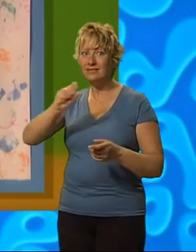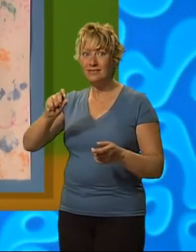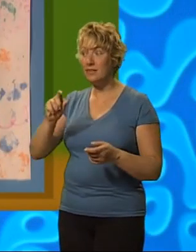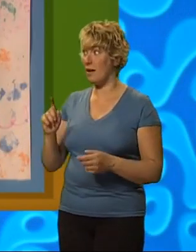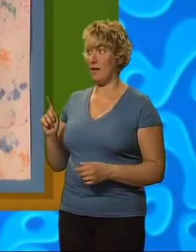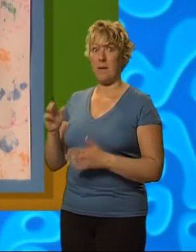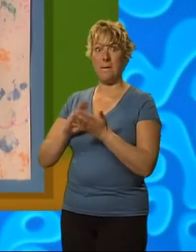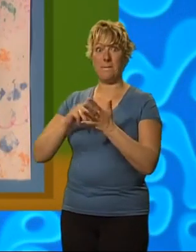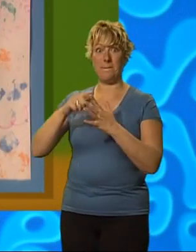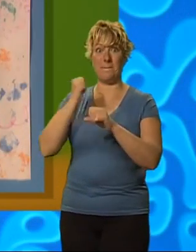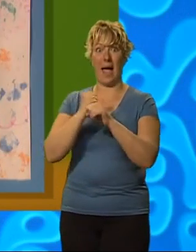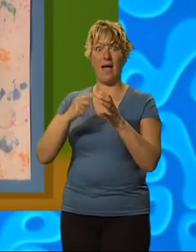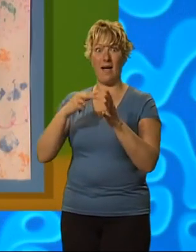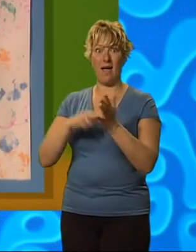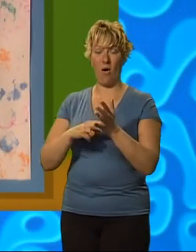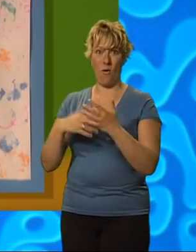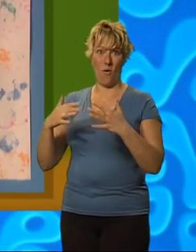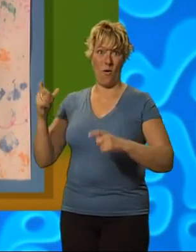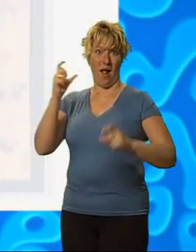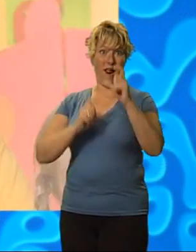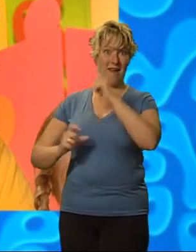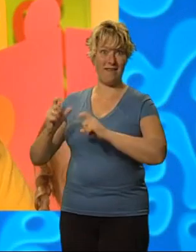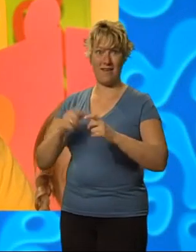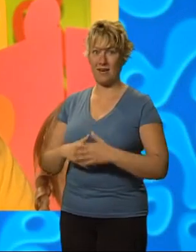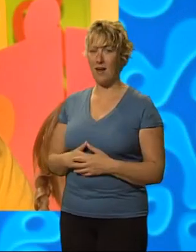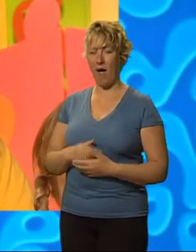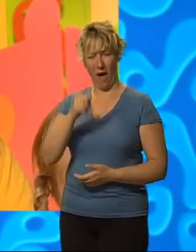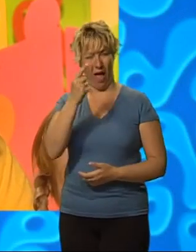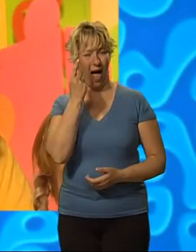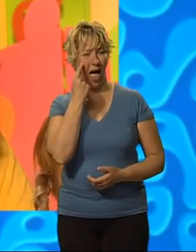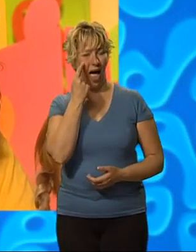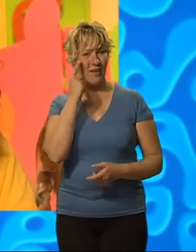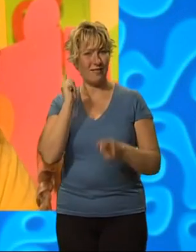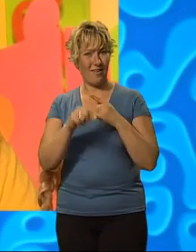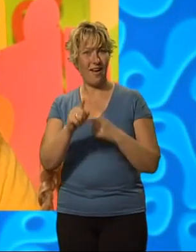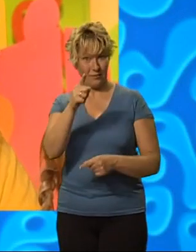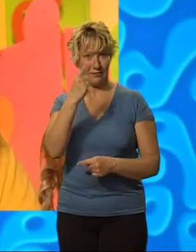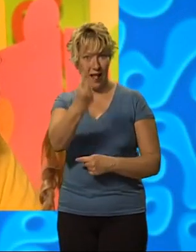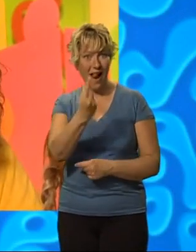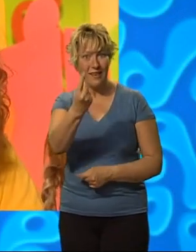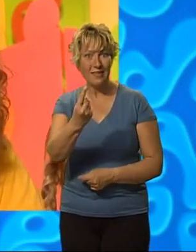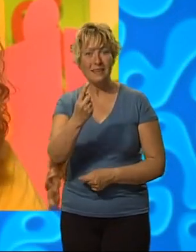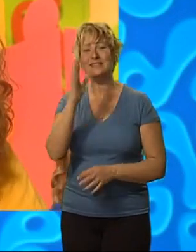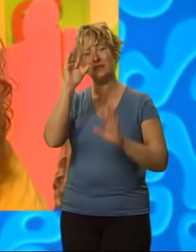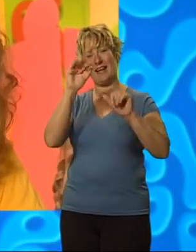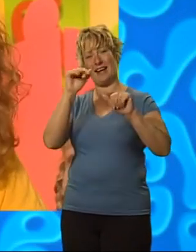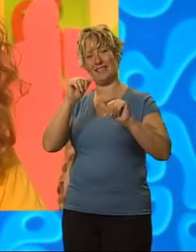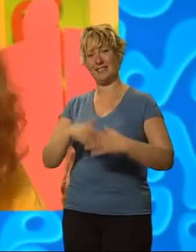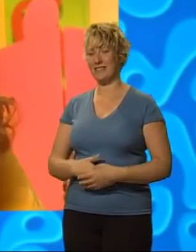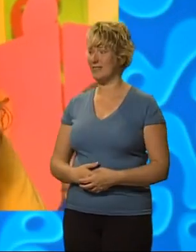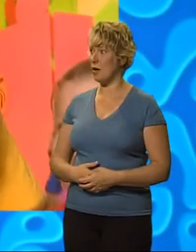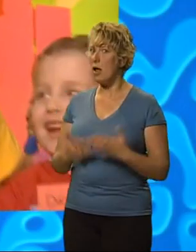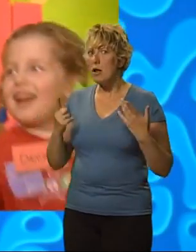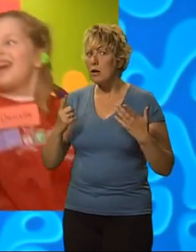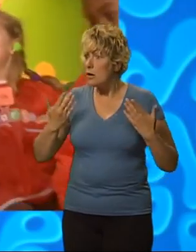is Megan's very colourful design. Why don't you try printing your own patterns? See you next time. What